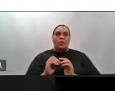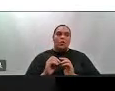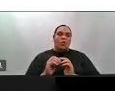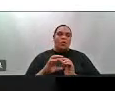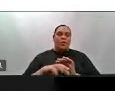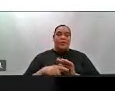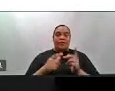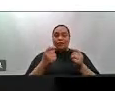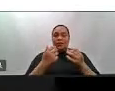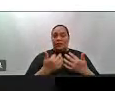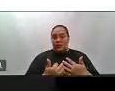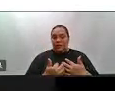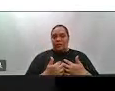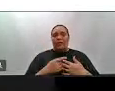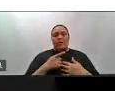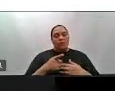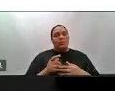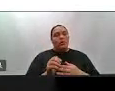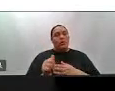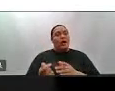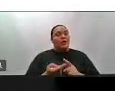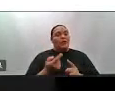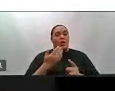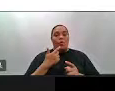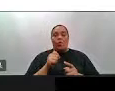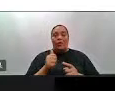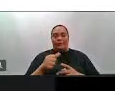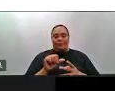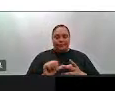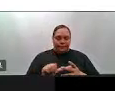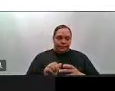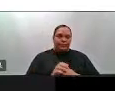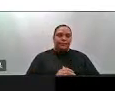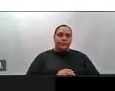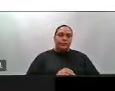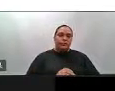Provincial Treasury is guided by the following.